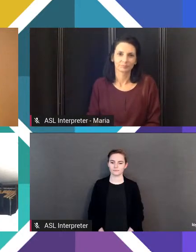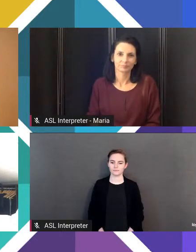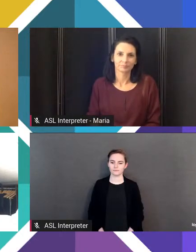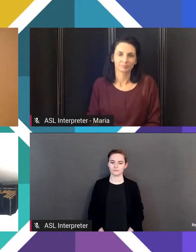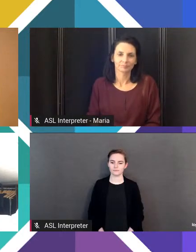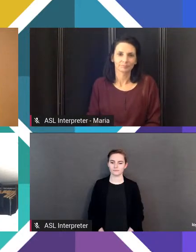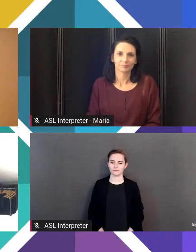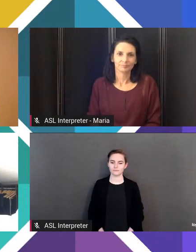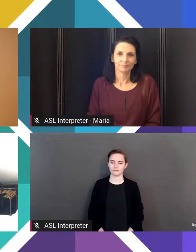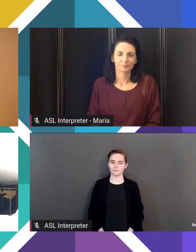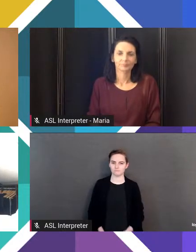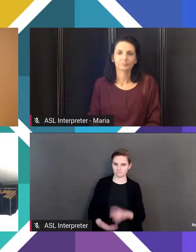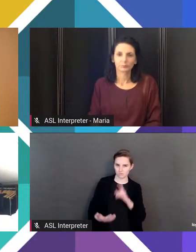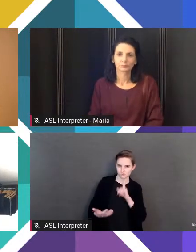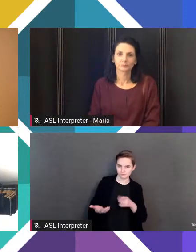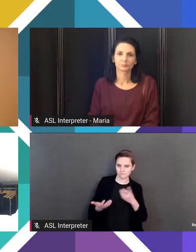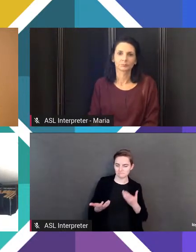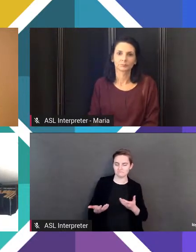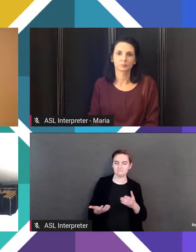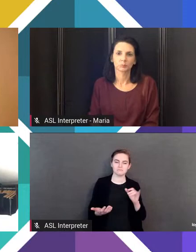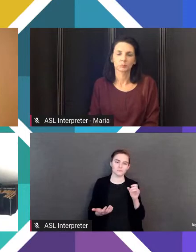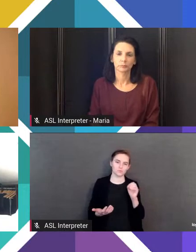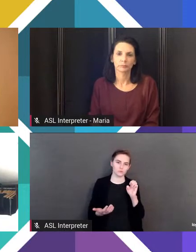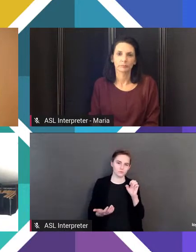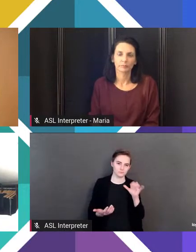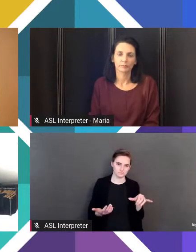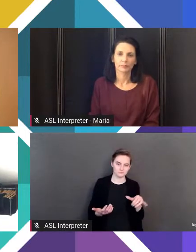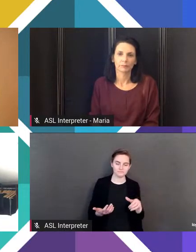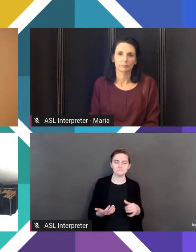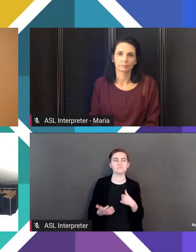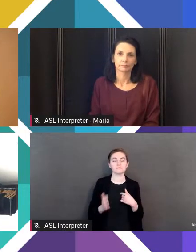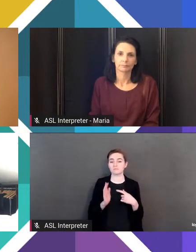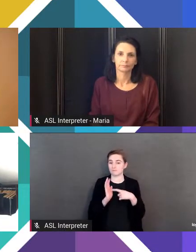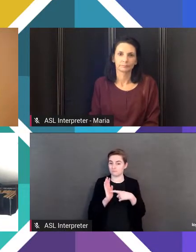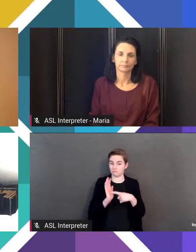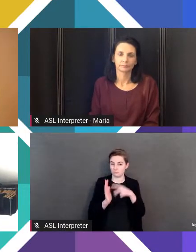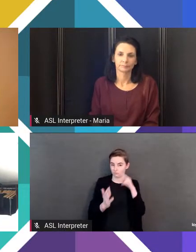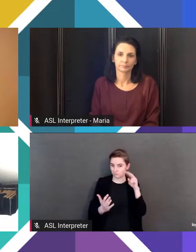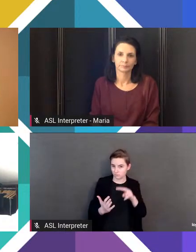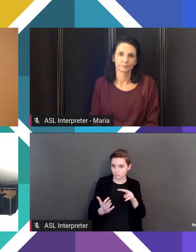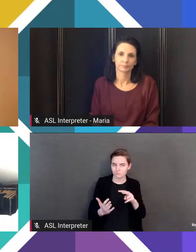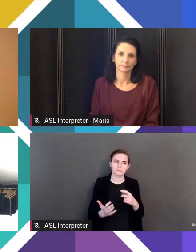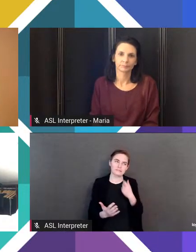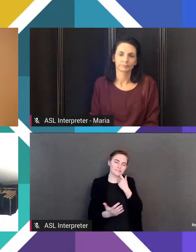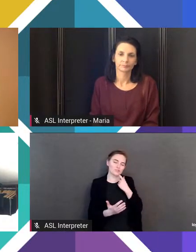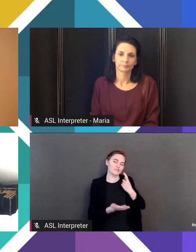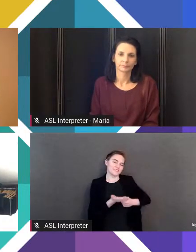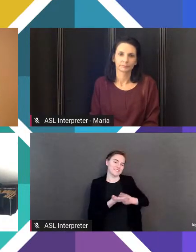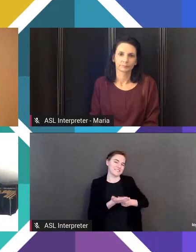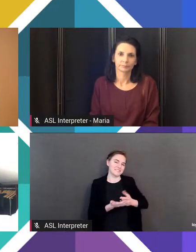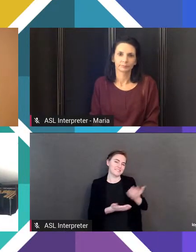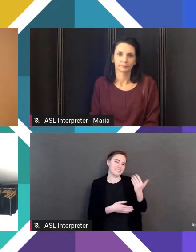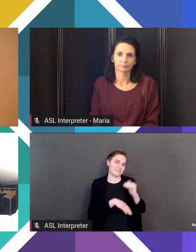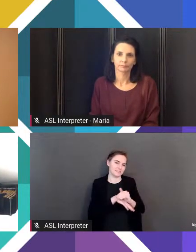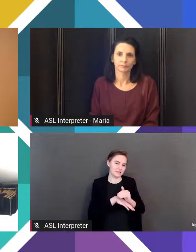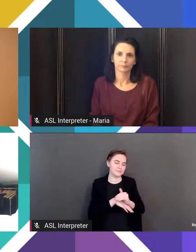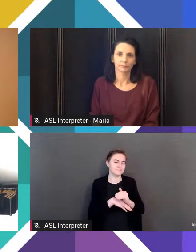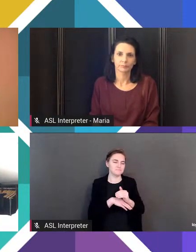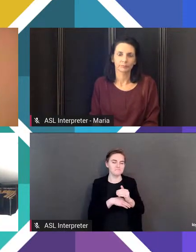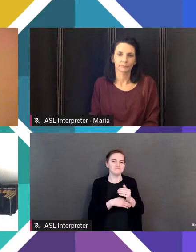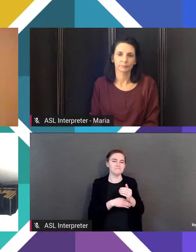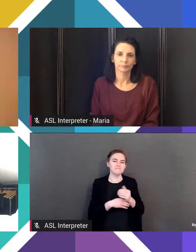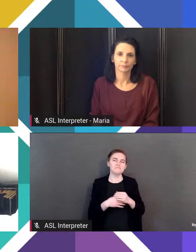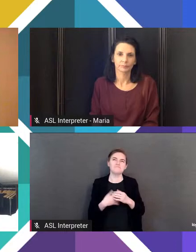Sure. Yeah. As far as representation goes, I think I was just having a conversation with some folks about this last night, actually, that I feel like it came in